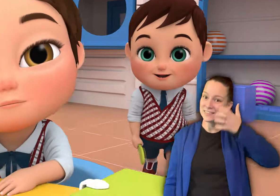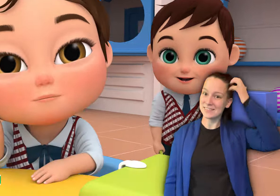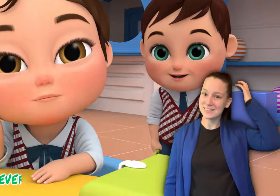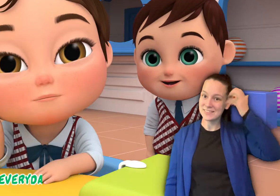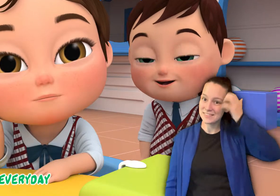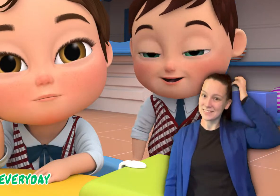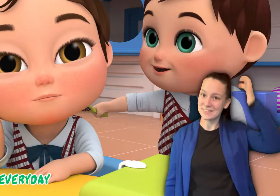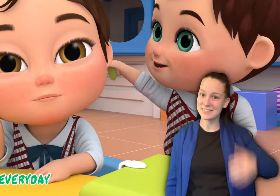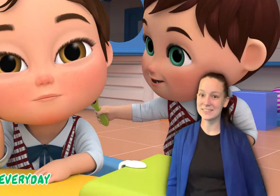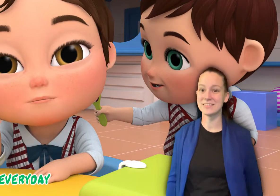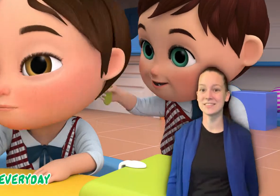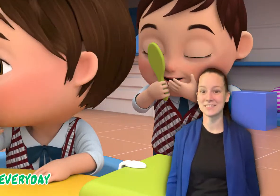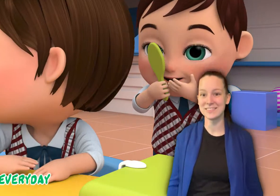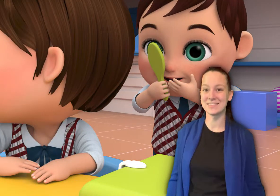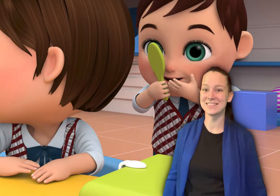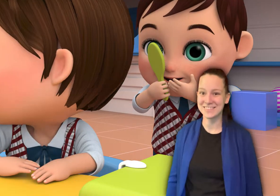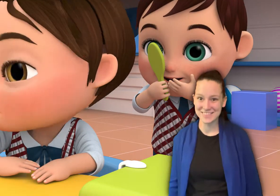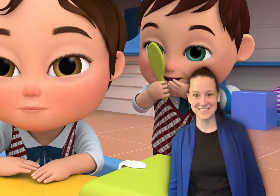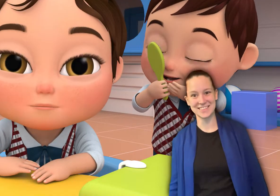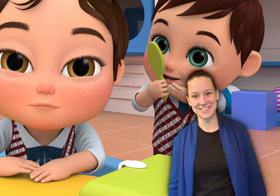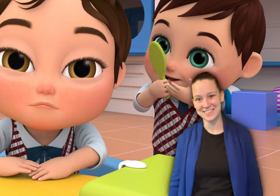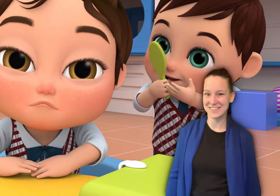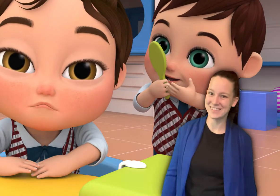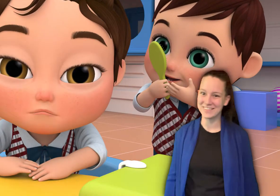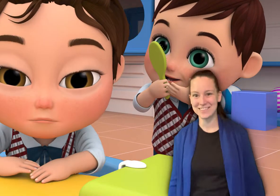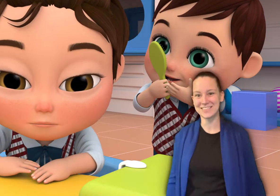comb it every day.